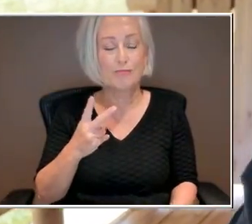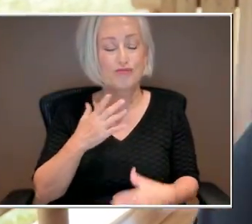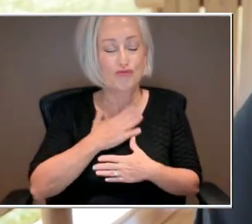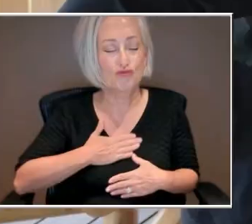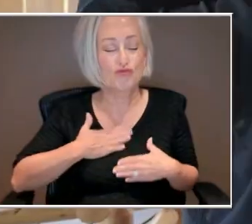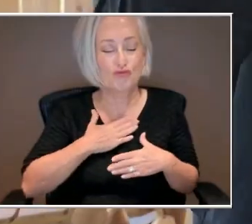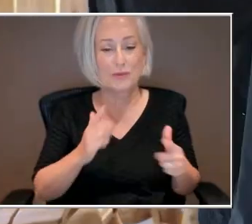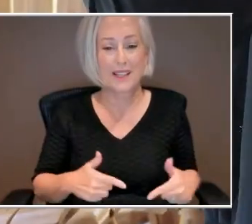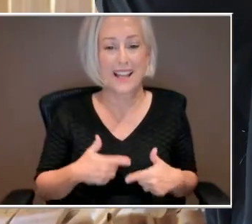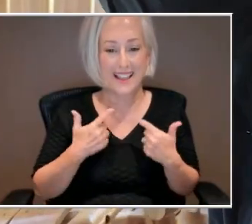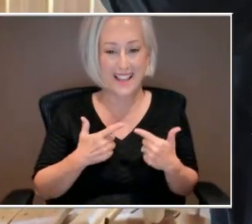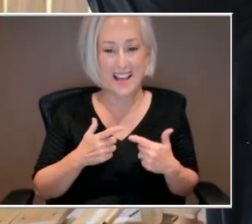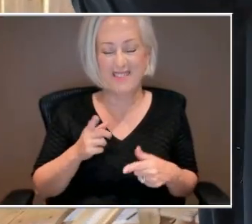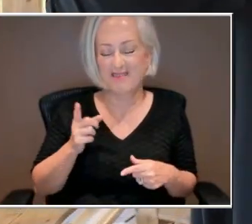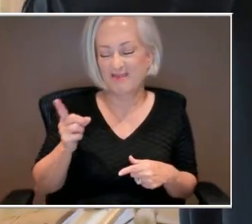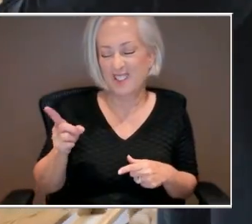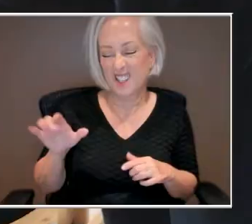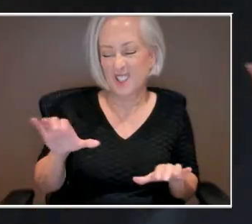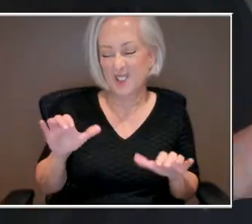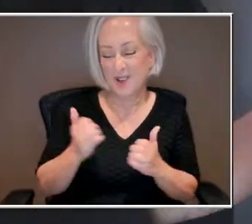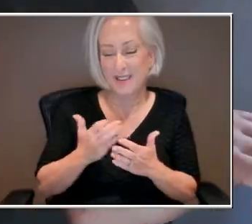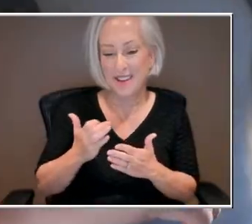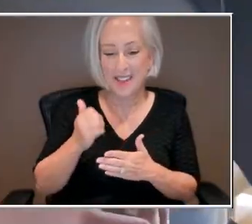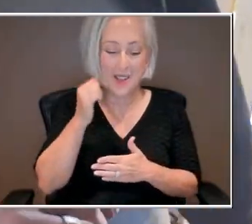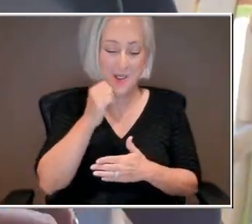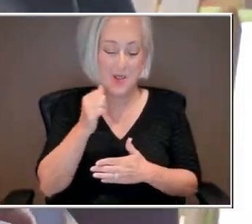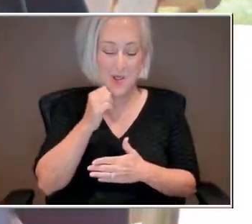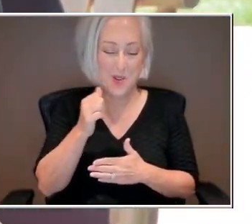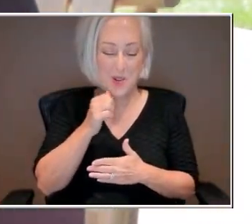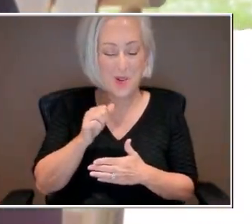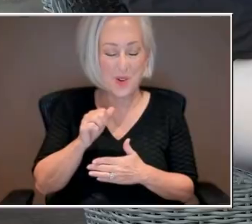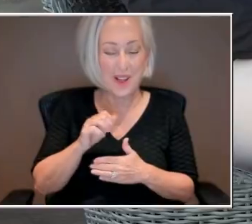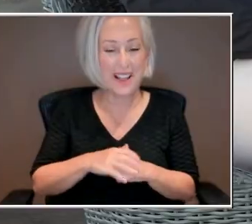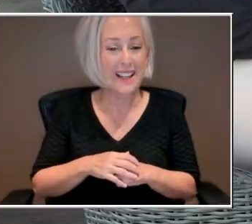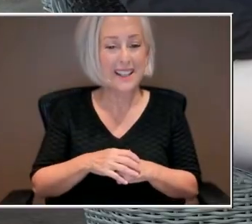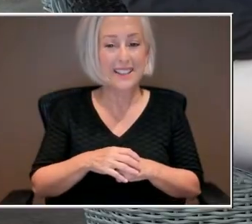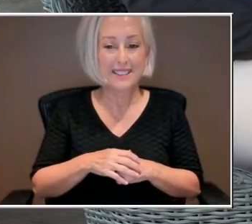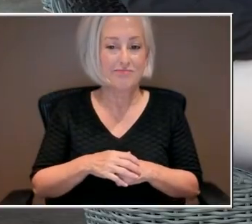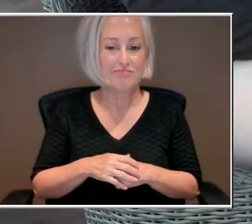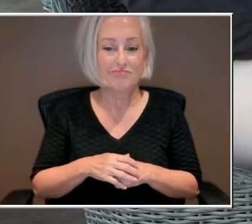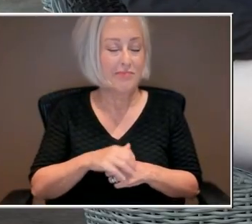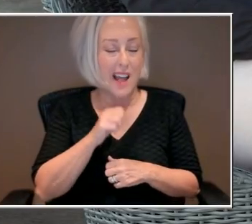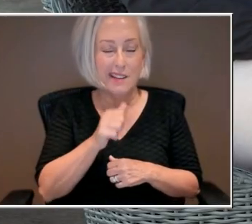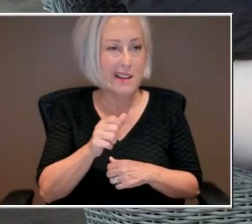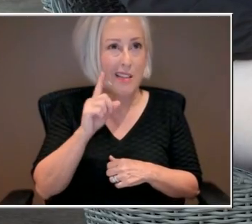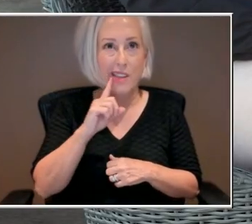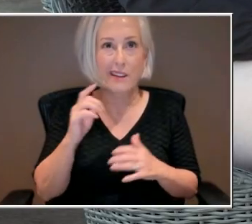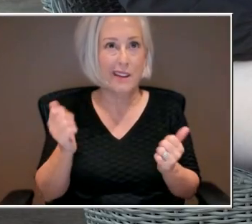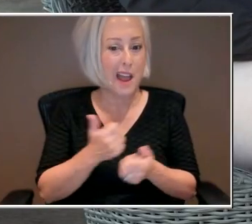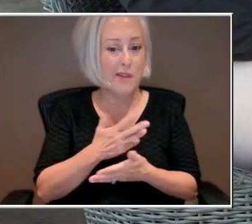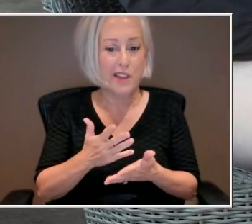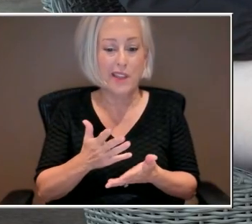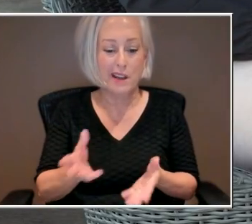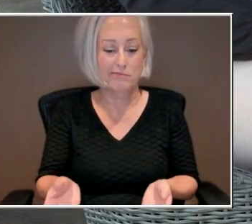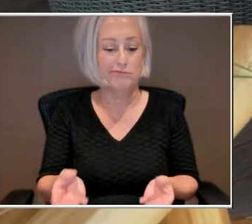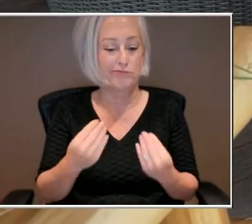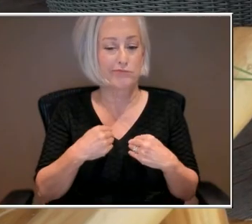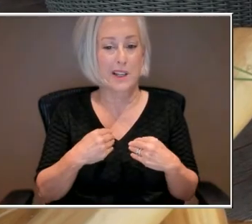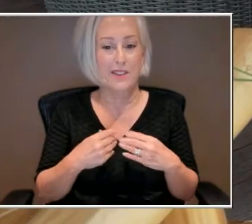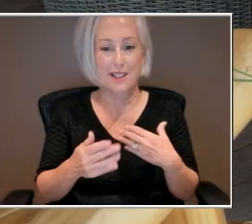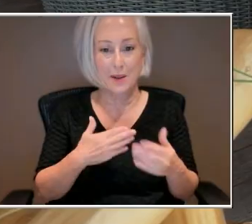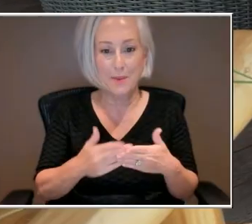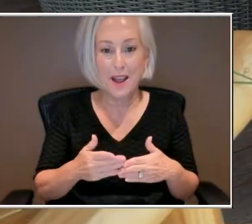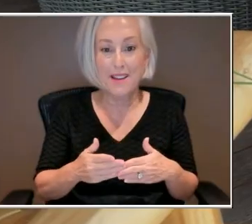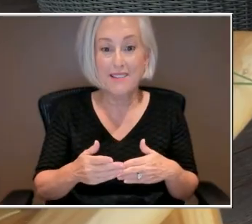Yeah. Who are those girls? And taking nothing for granted. The sky is more blue, the sun shines brighter.